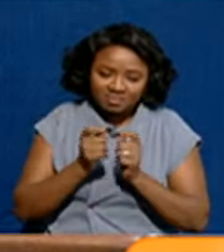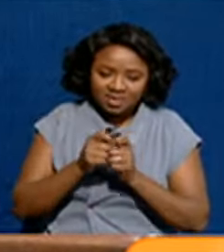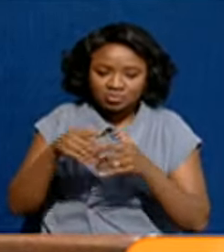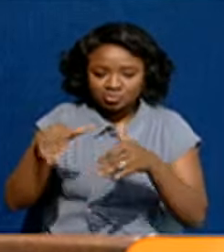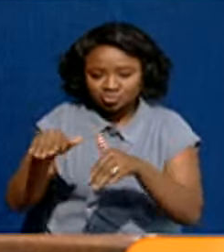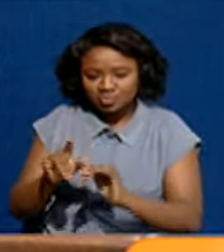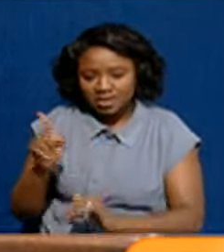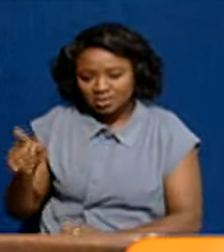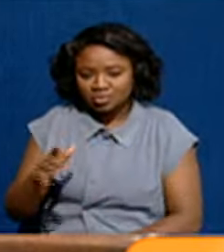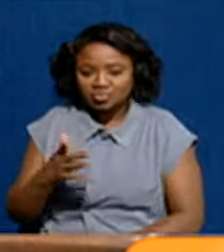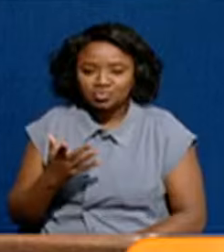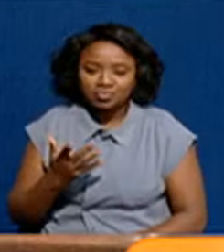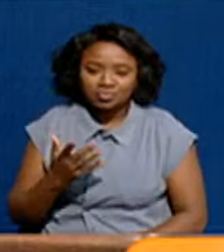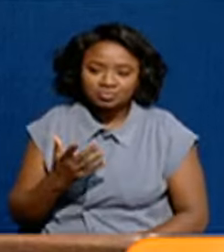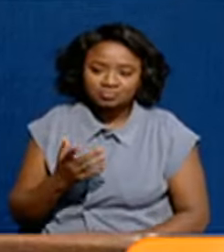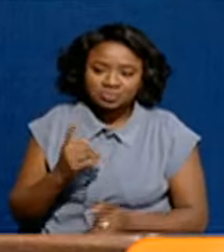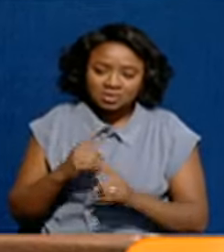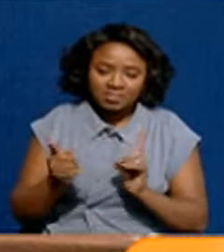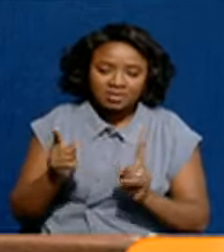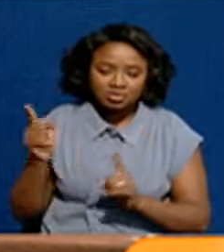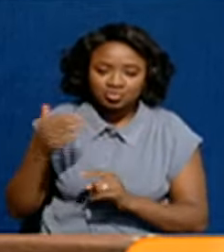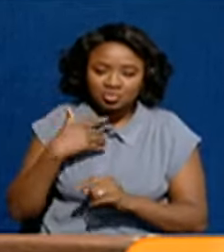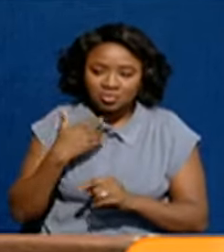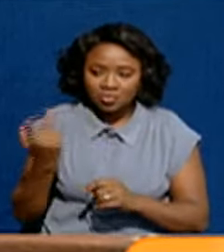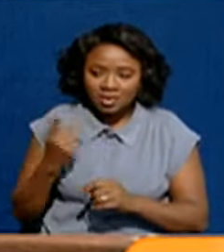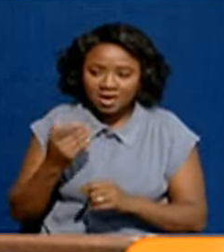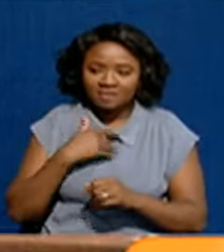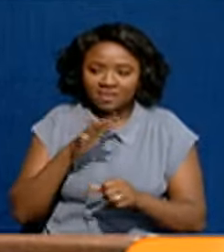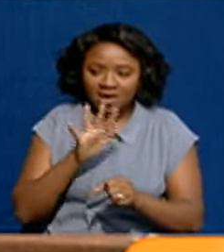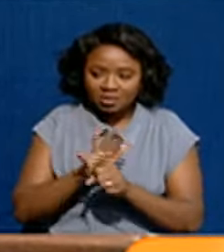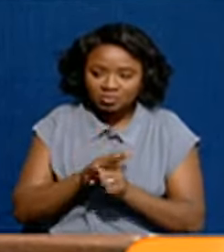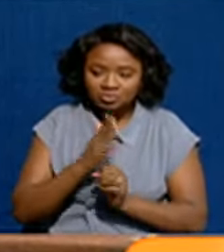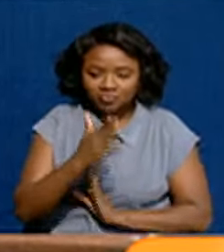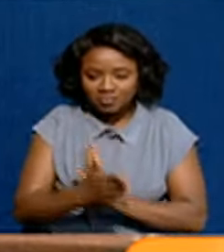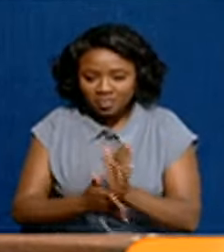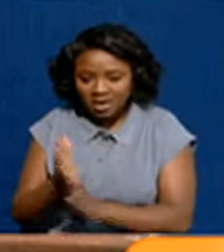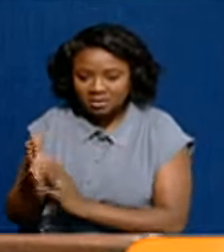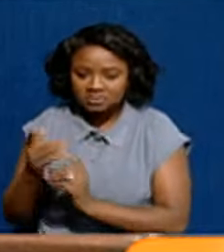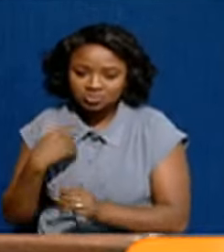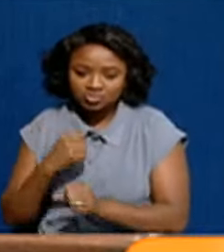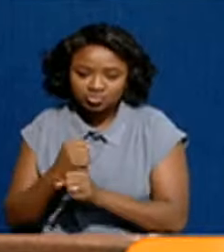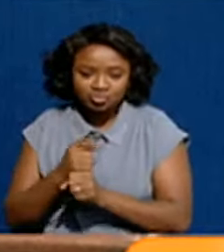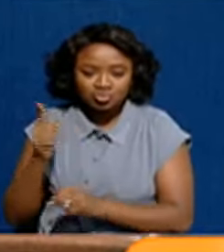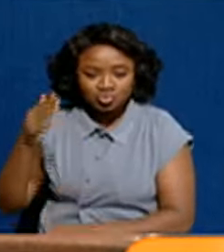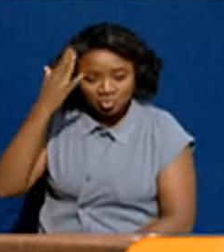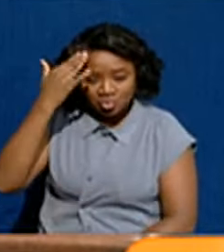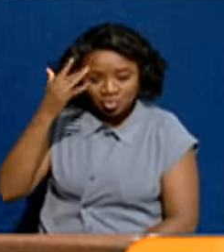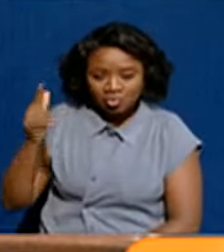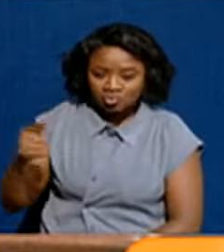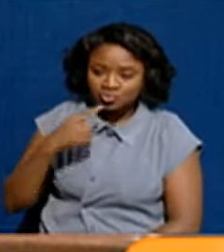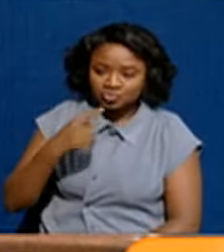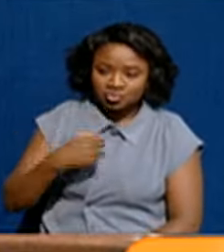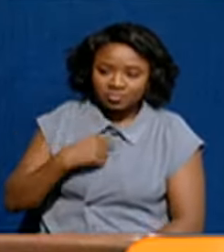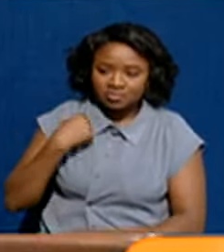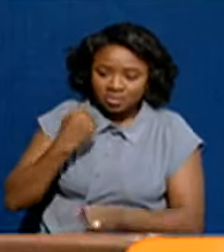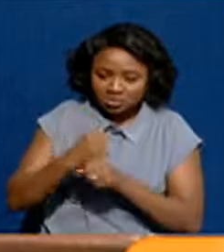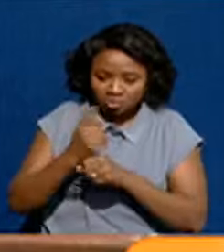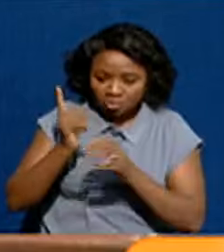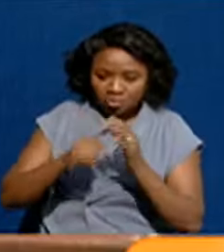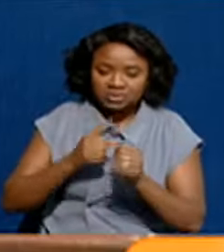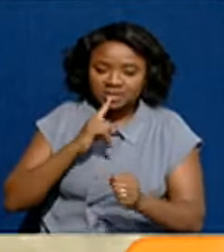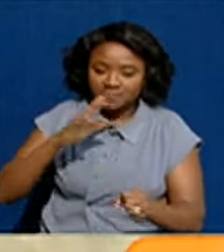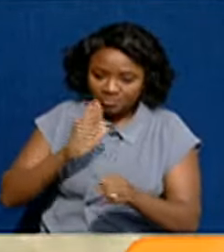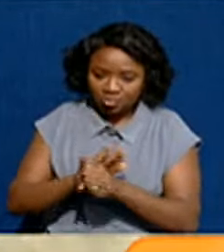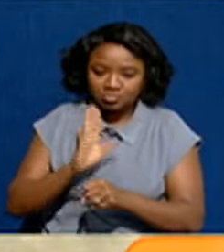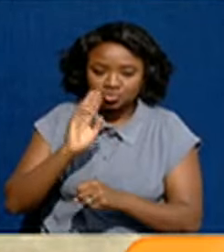But because we have so many things, we had so many arrangements that we had to do. You know what you sent me to do. I promise you I'm